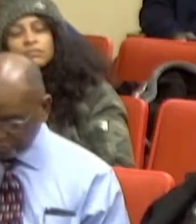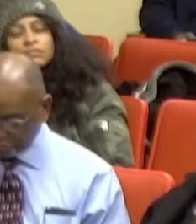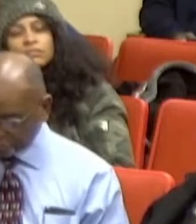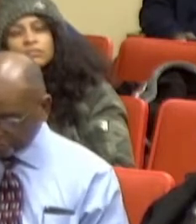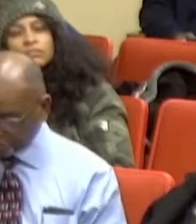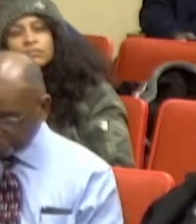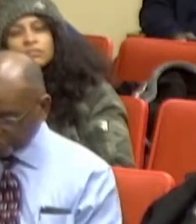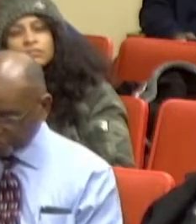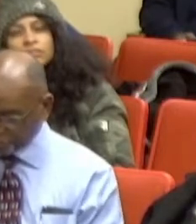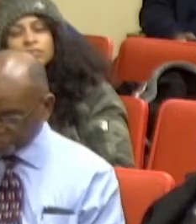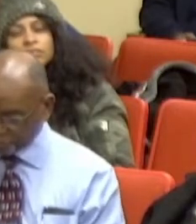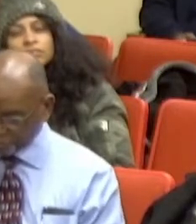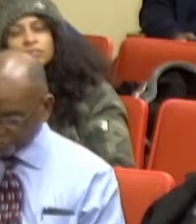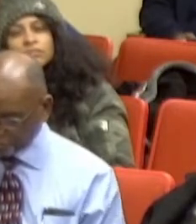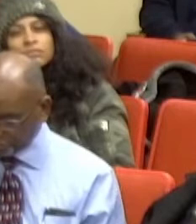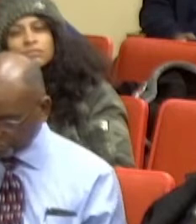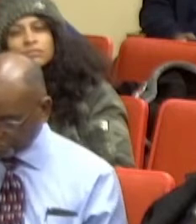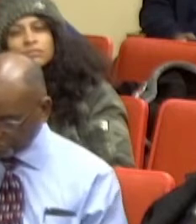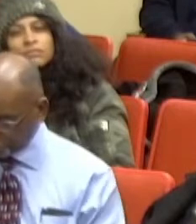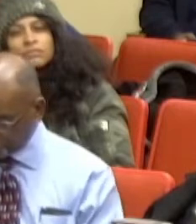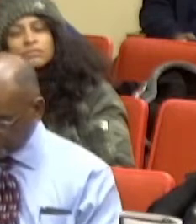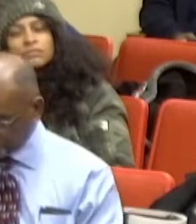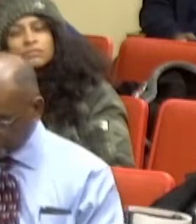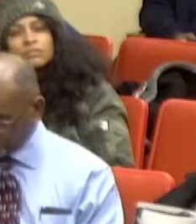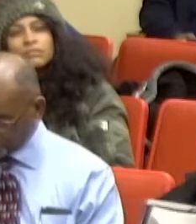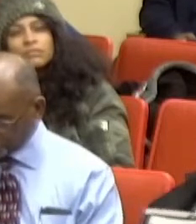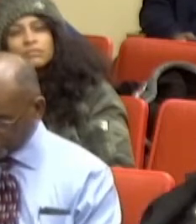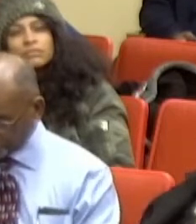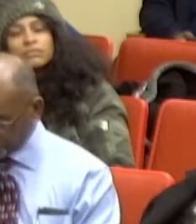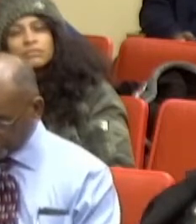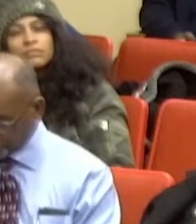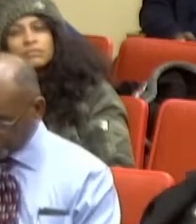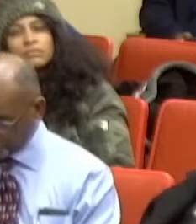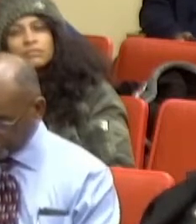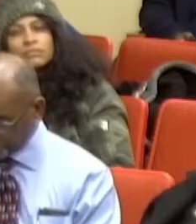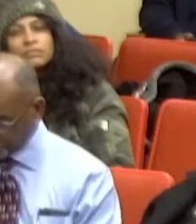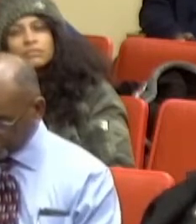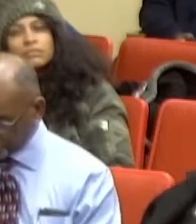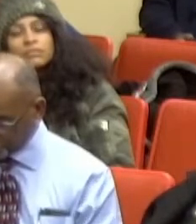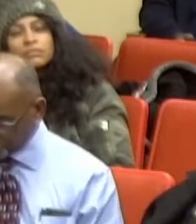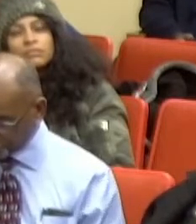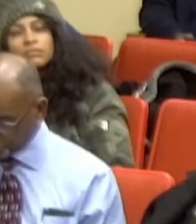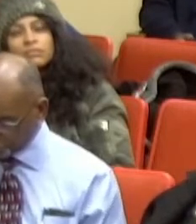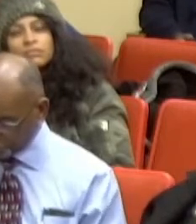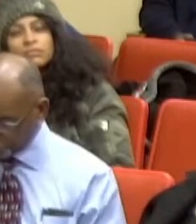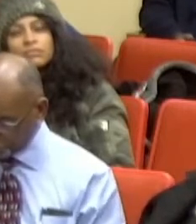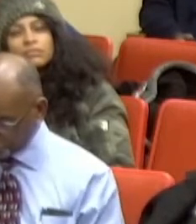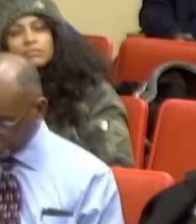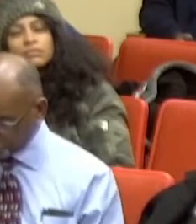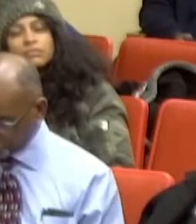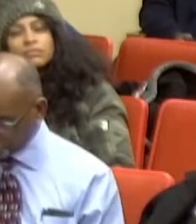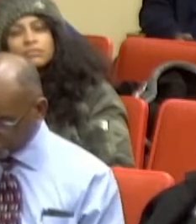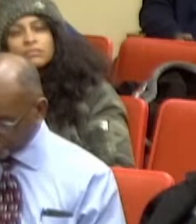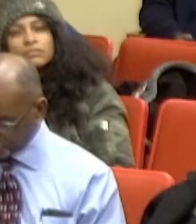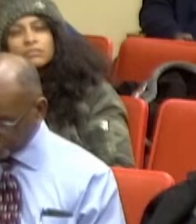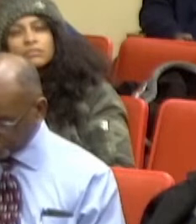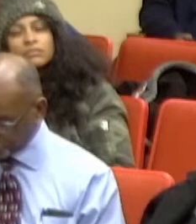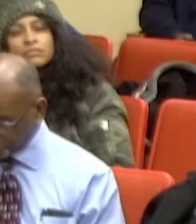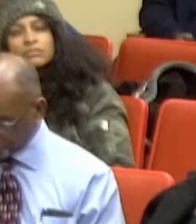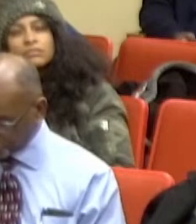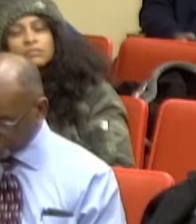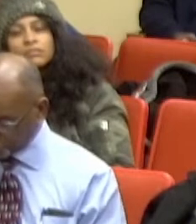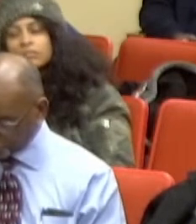through, including one for self-storage warehouses. There was another one for a plaza of retail shops. Now they're trying to put